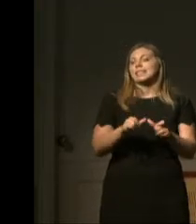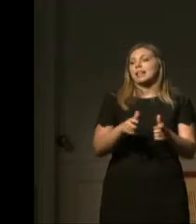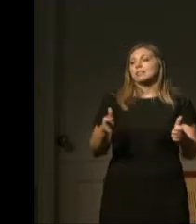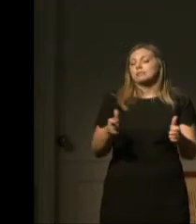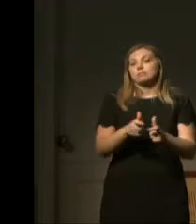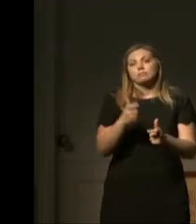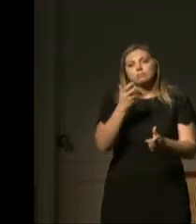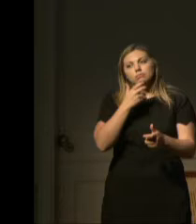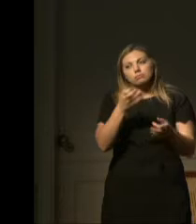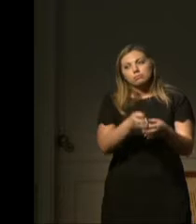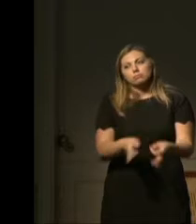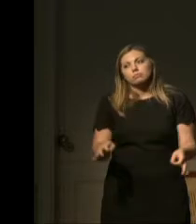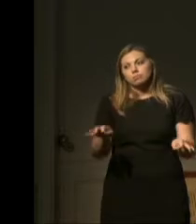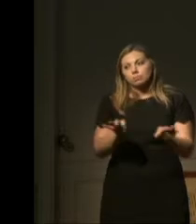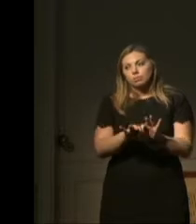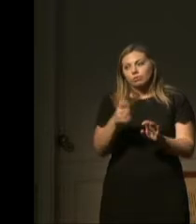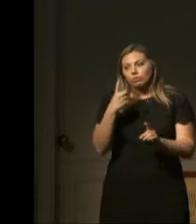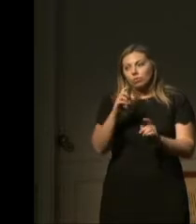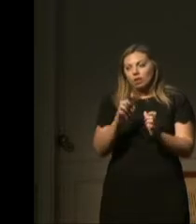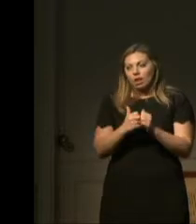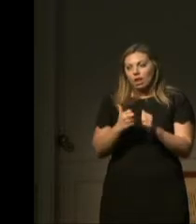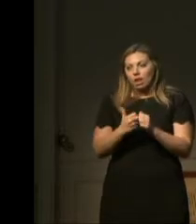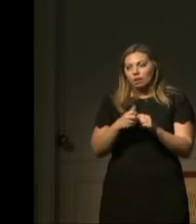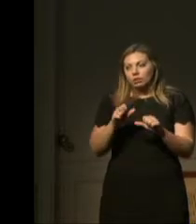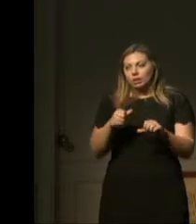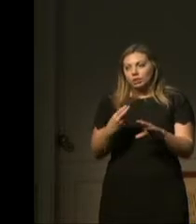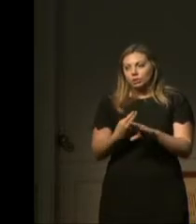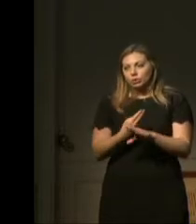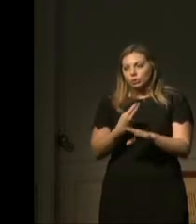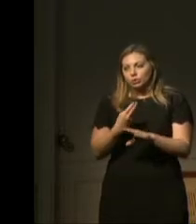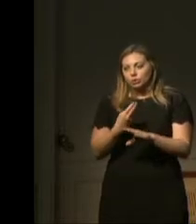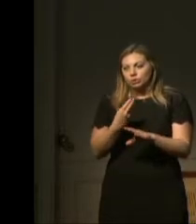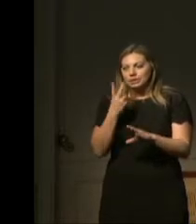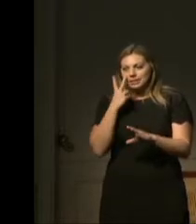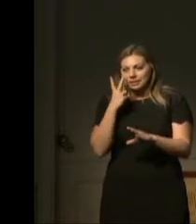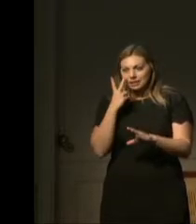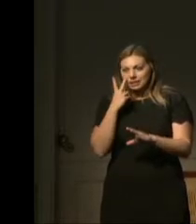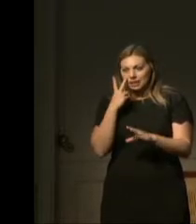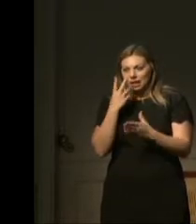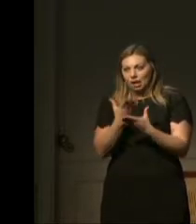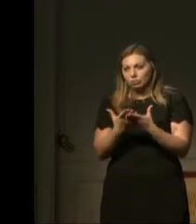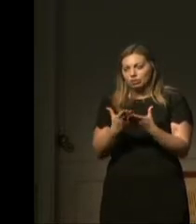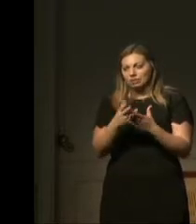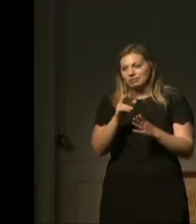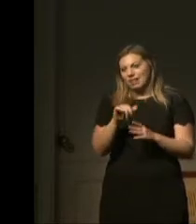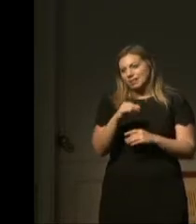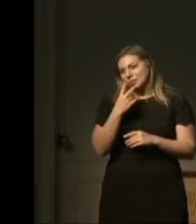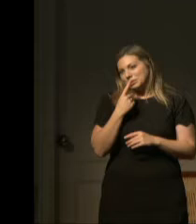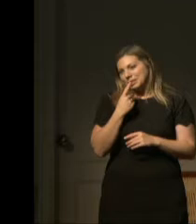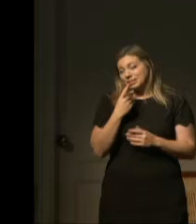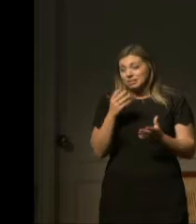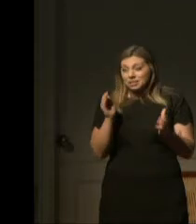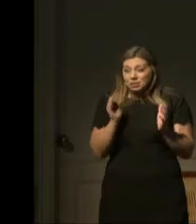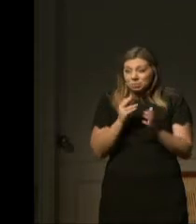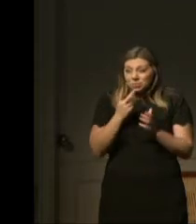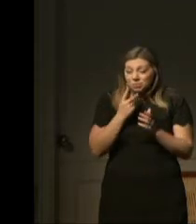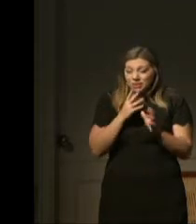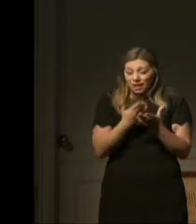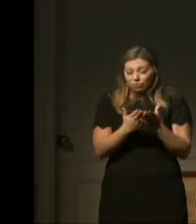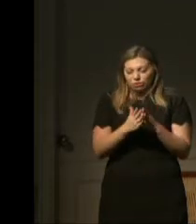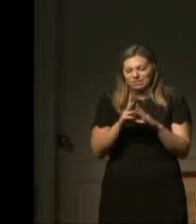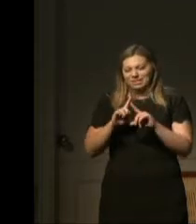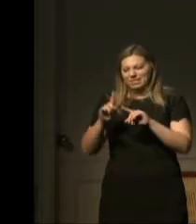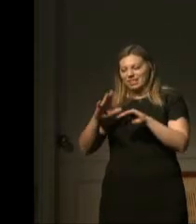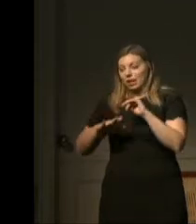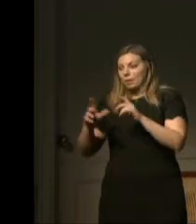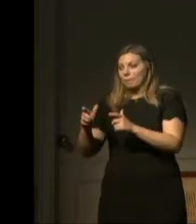super important to how you see an object as pink. A small pink object is very different from a big